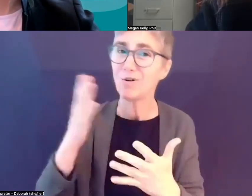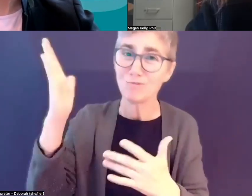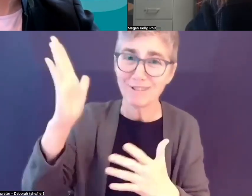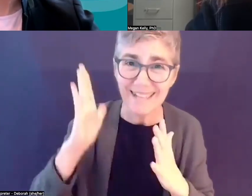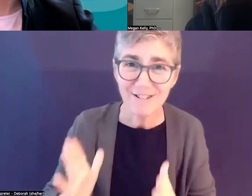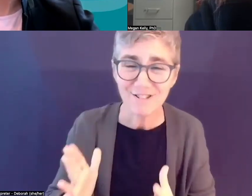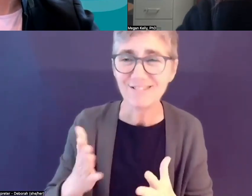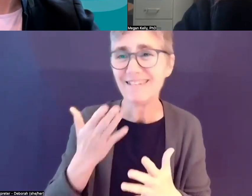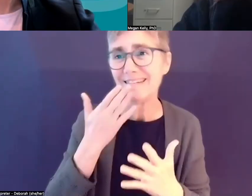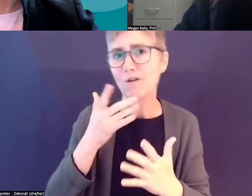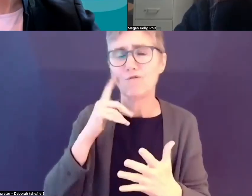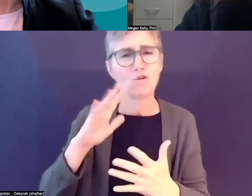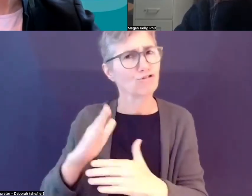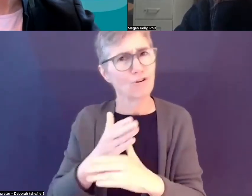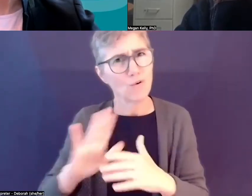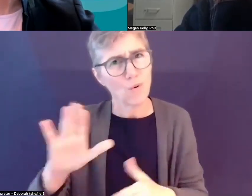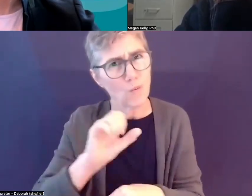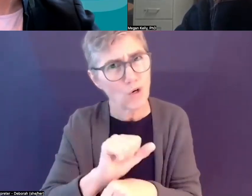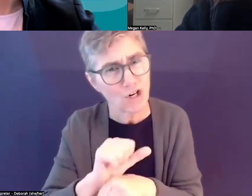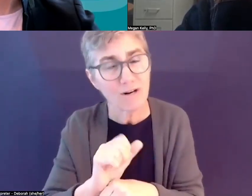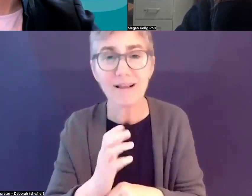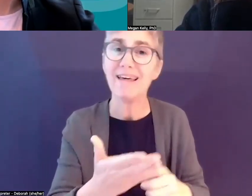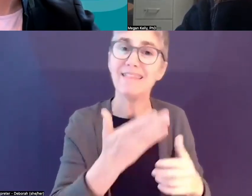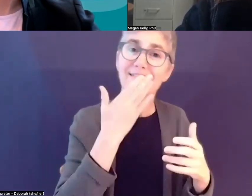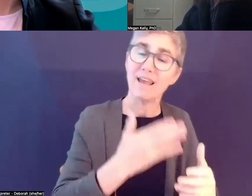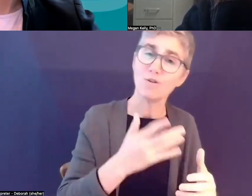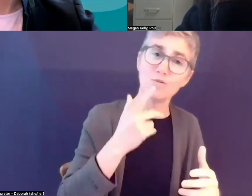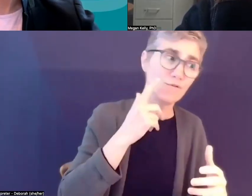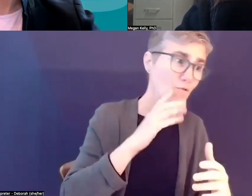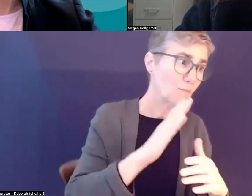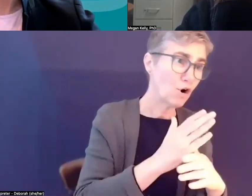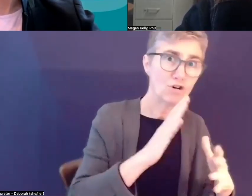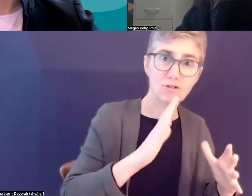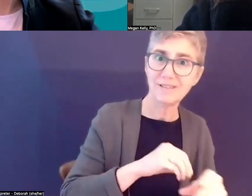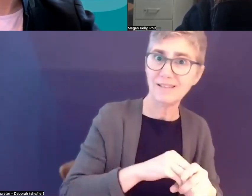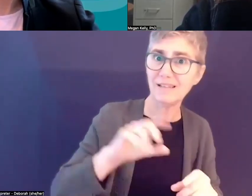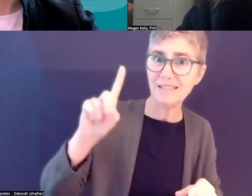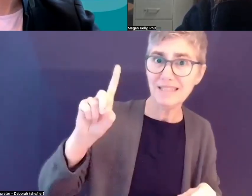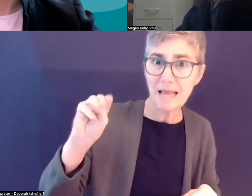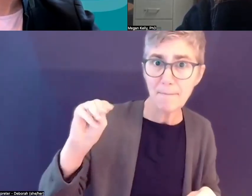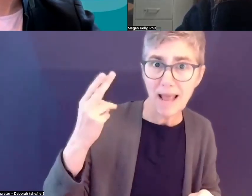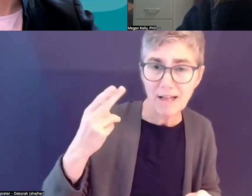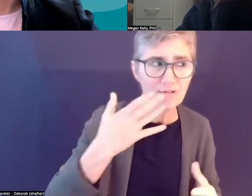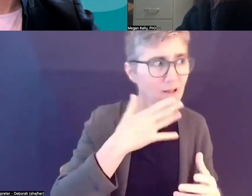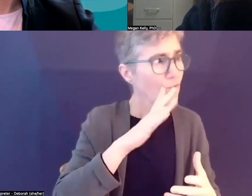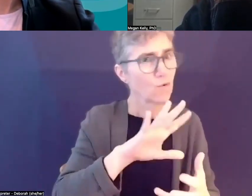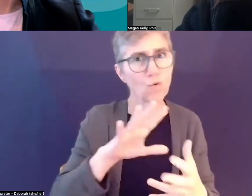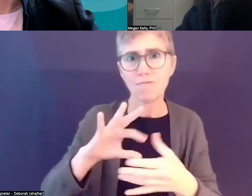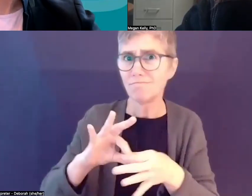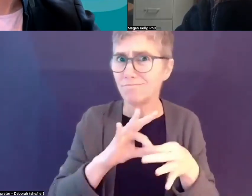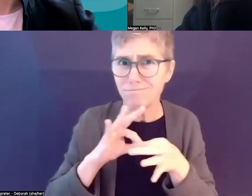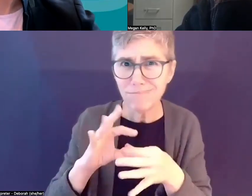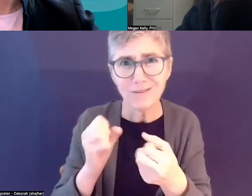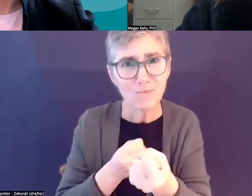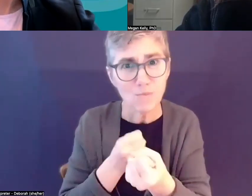so thoughtfully. To our partners at Department of Mental Health, thank you for your collaboration and support.